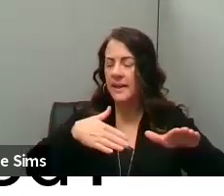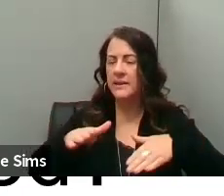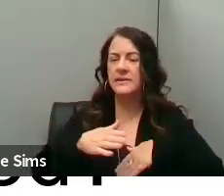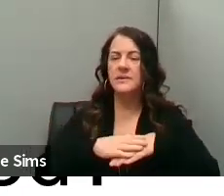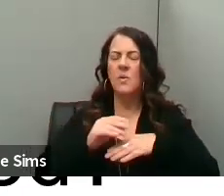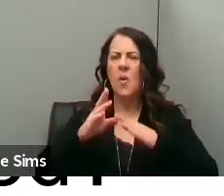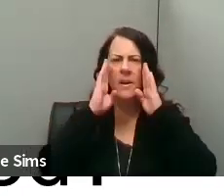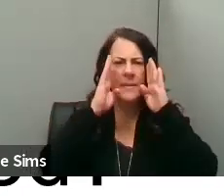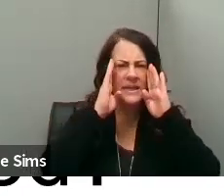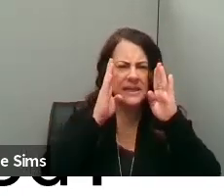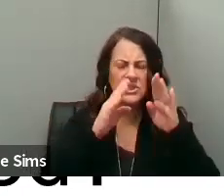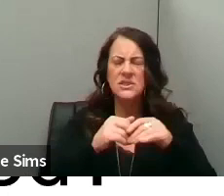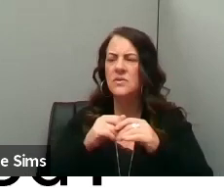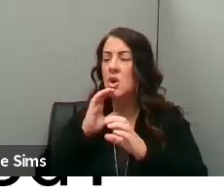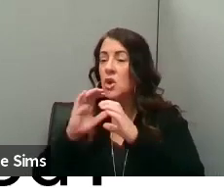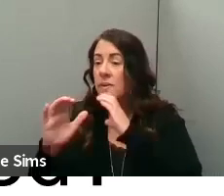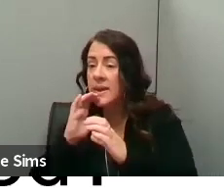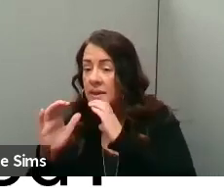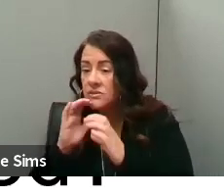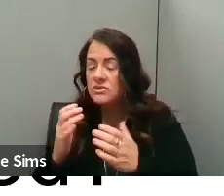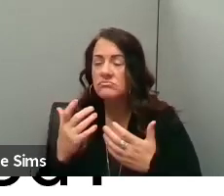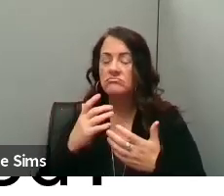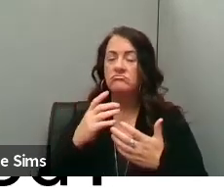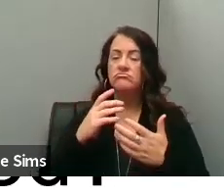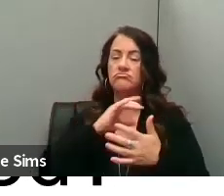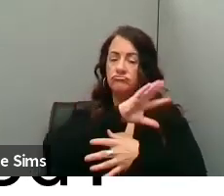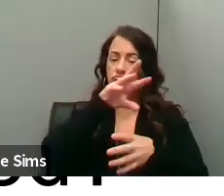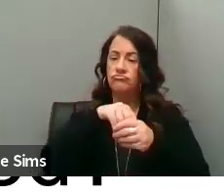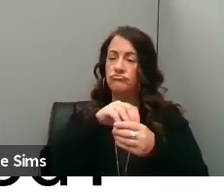paying attention, communicating, and